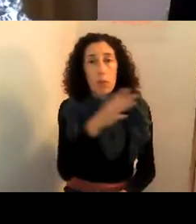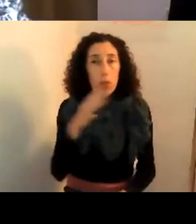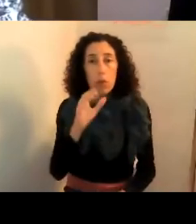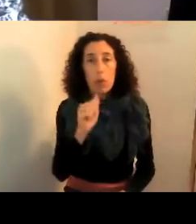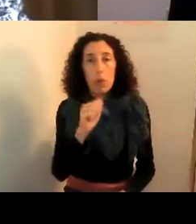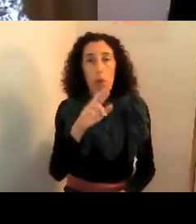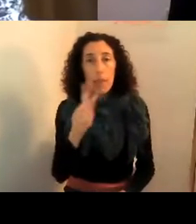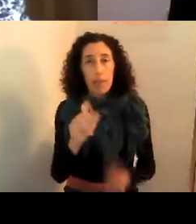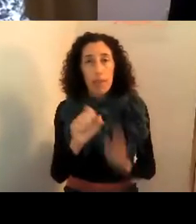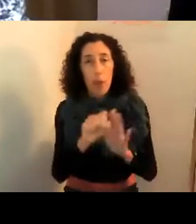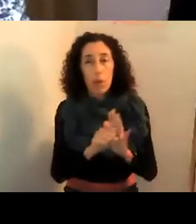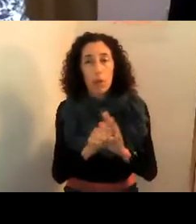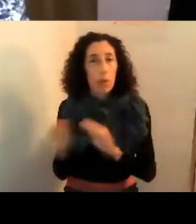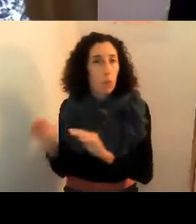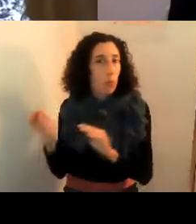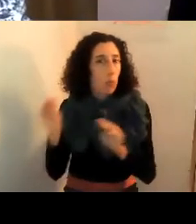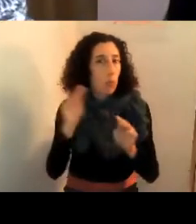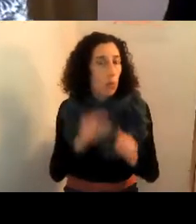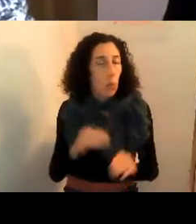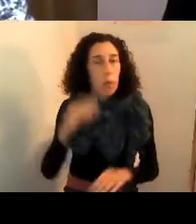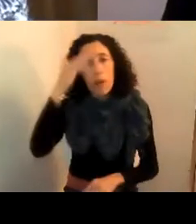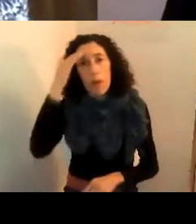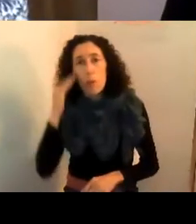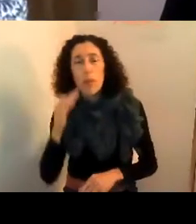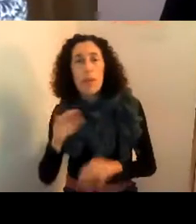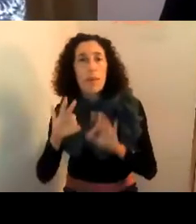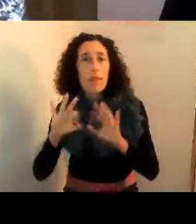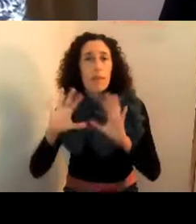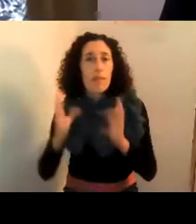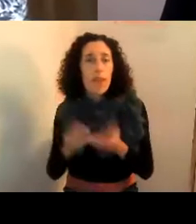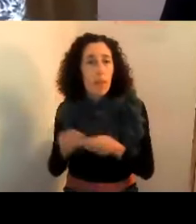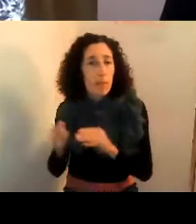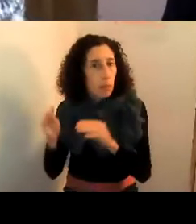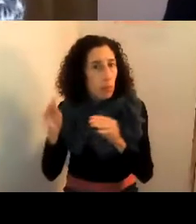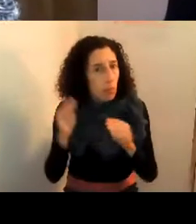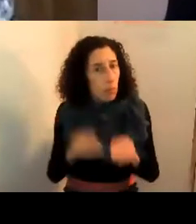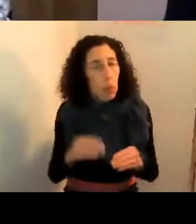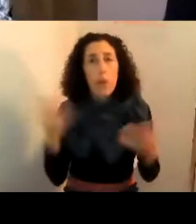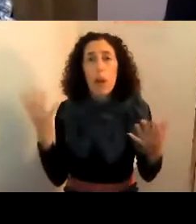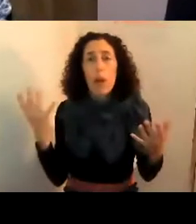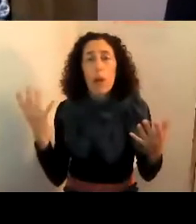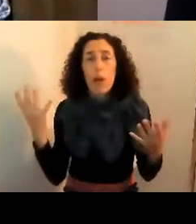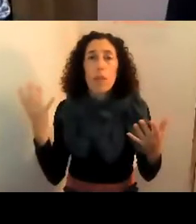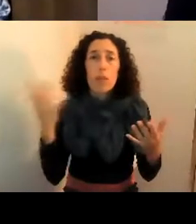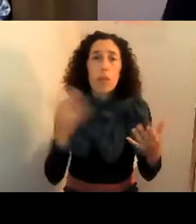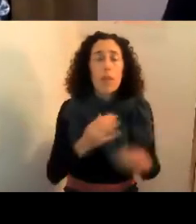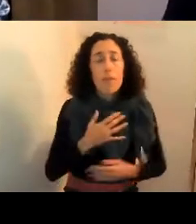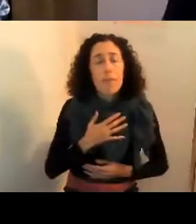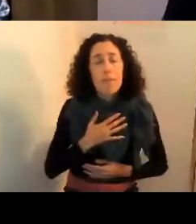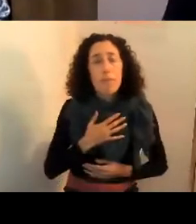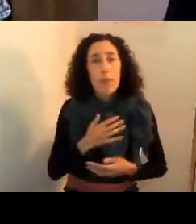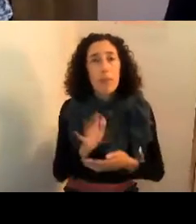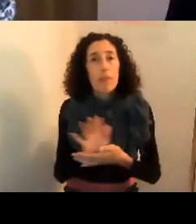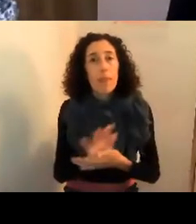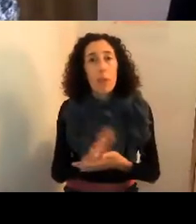screening of it. And it's this beautiful film about this Korean family trying to, you know, have success with a farm in